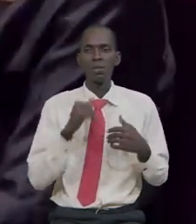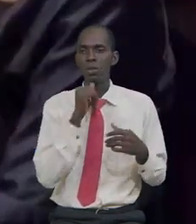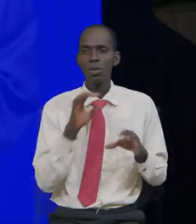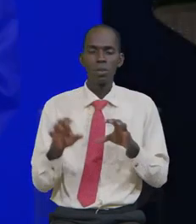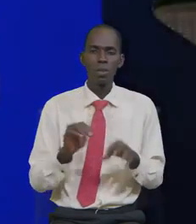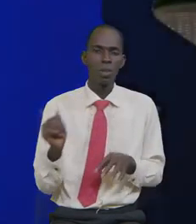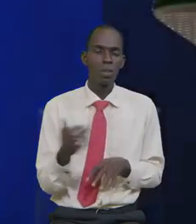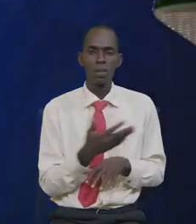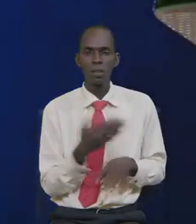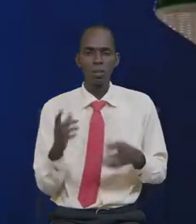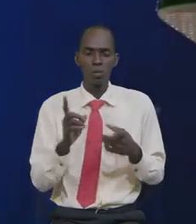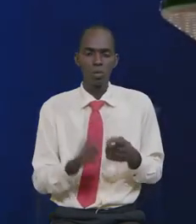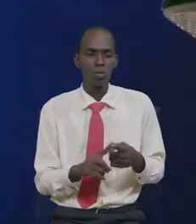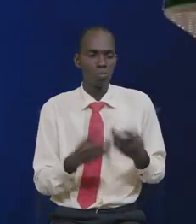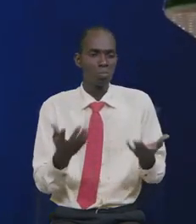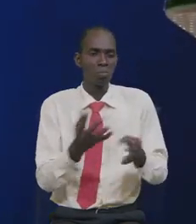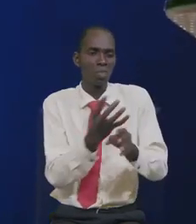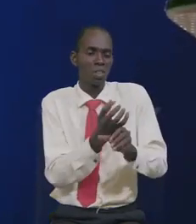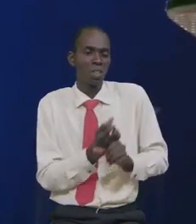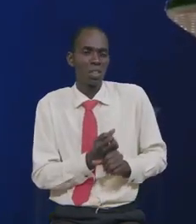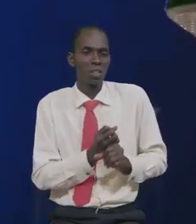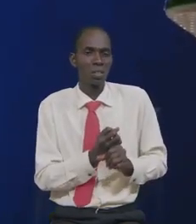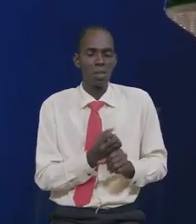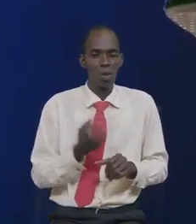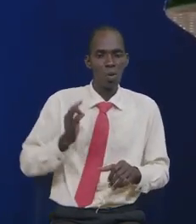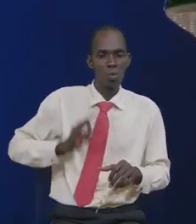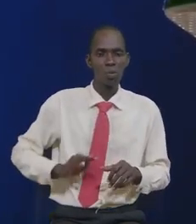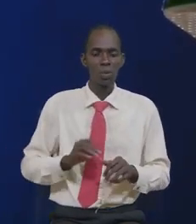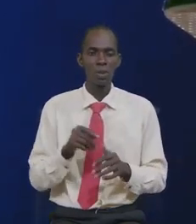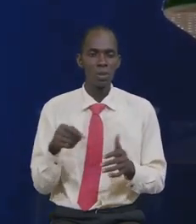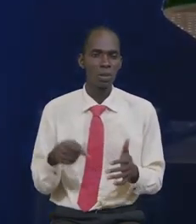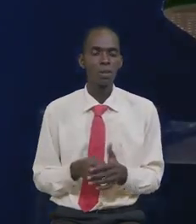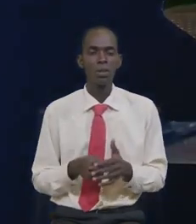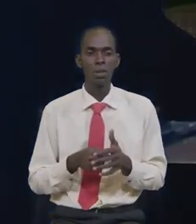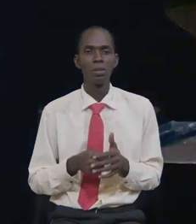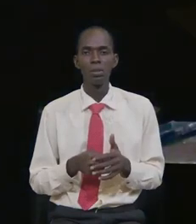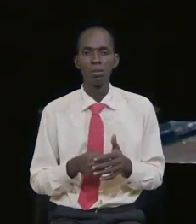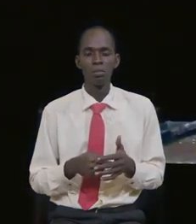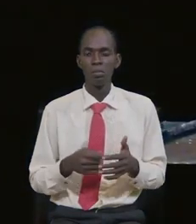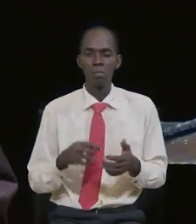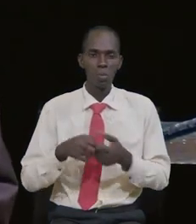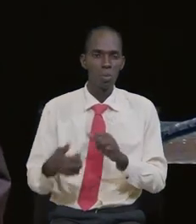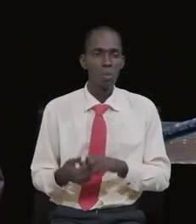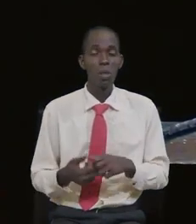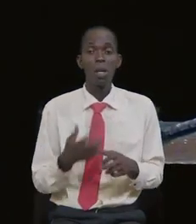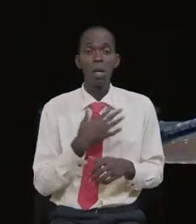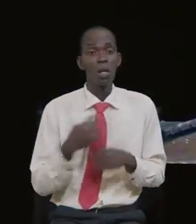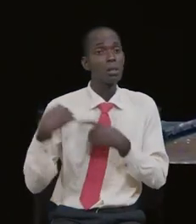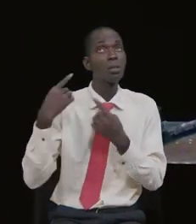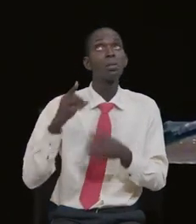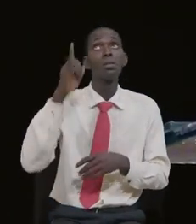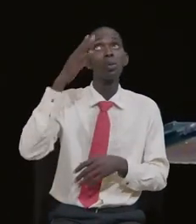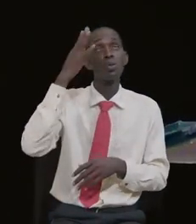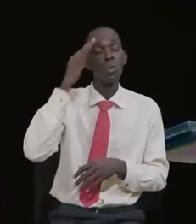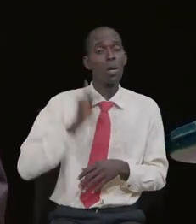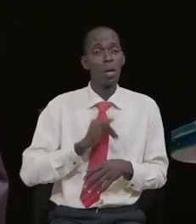being thrown into the lion's den. And since God knows how innocent I am and